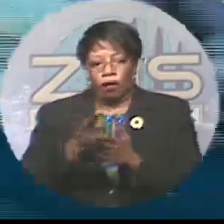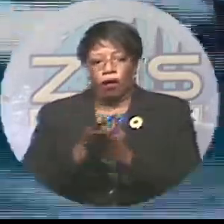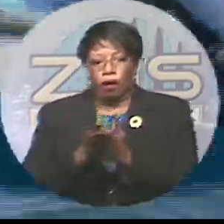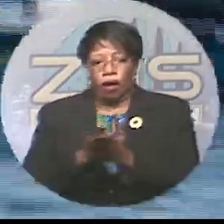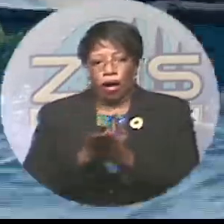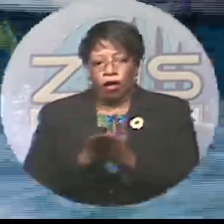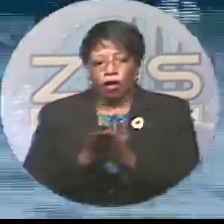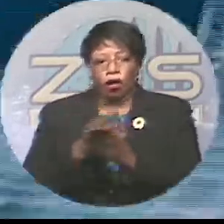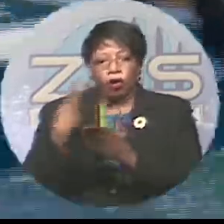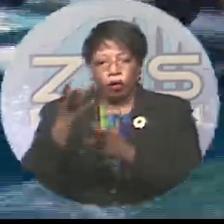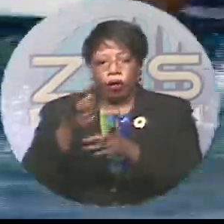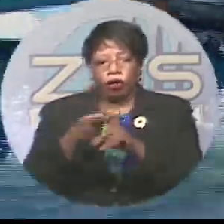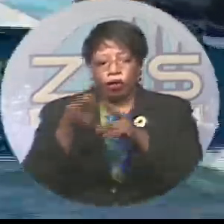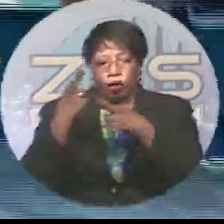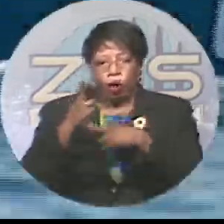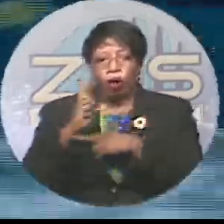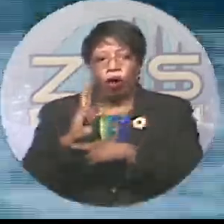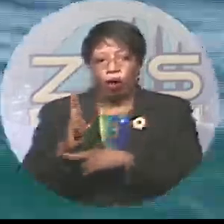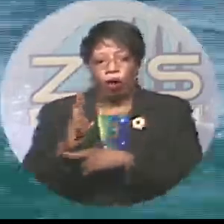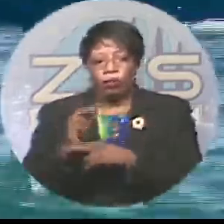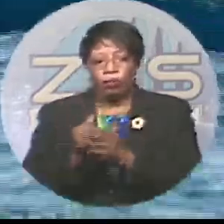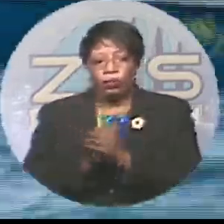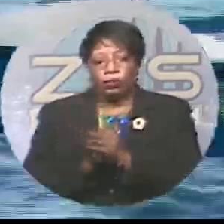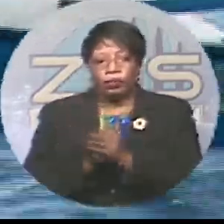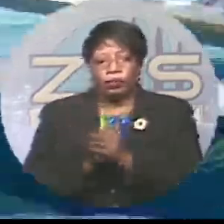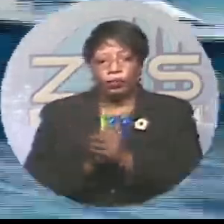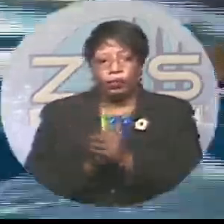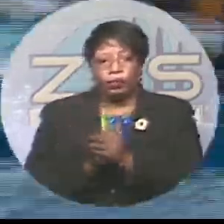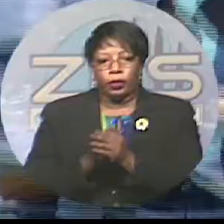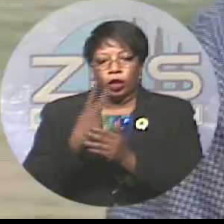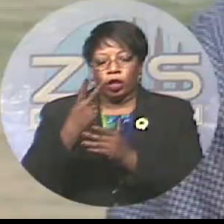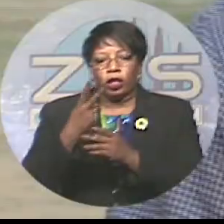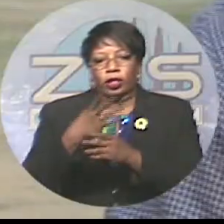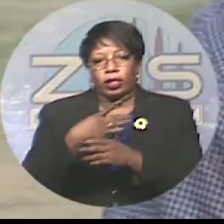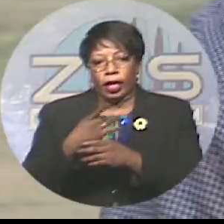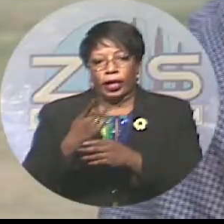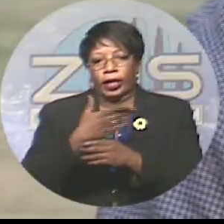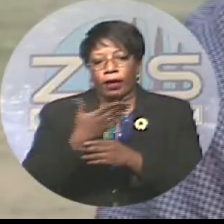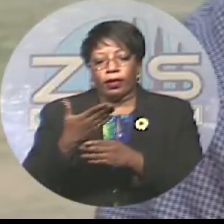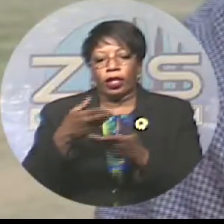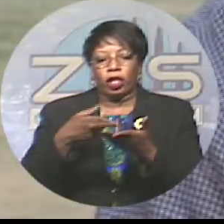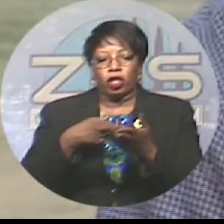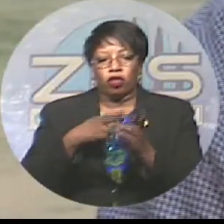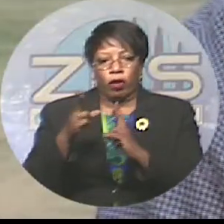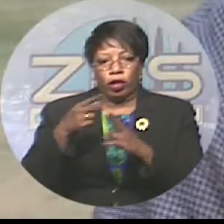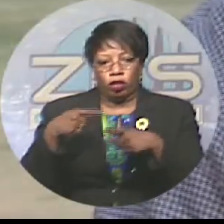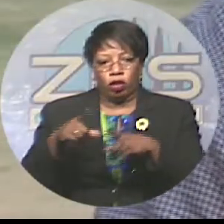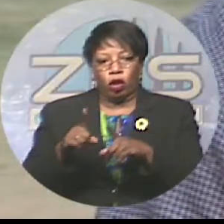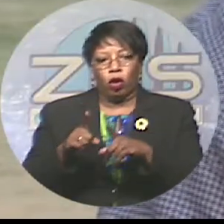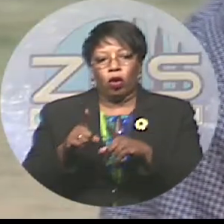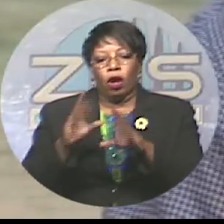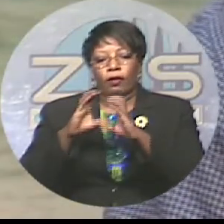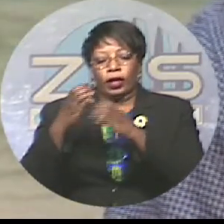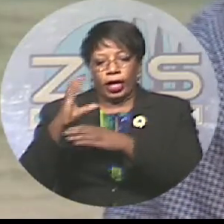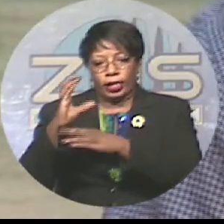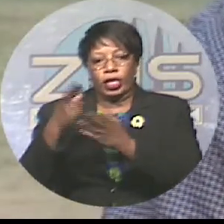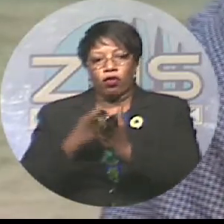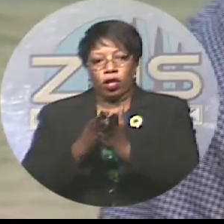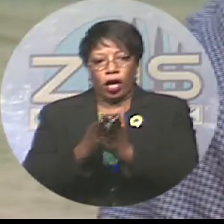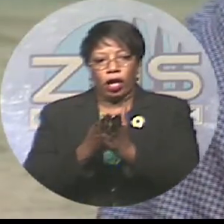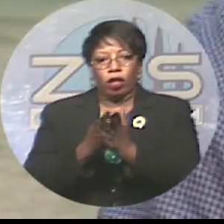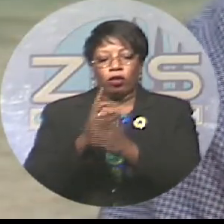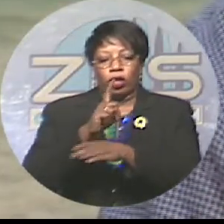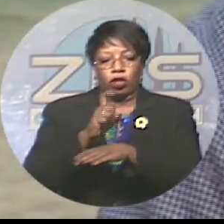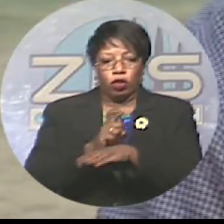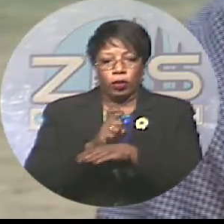it fit to honor her this year. So it looks like all systems are go for the Buller Edge Class C Regatta. In beautiful Georgetown, Exuma, reporting